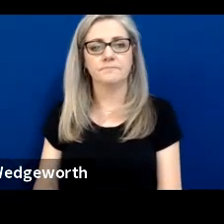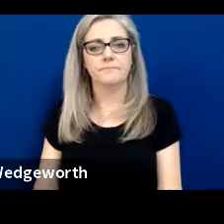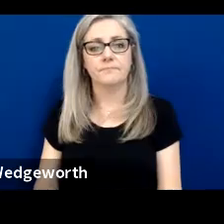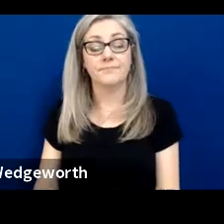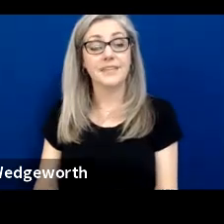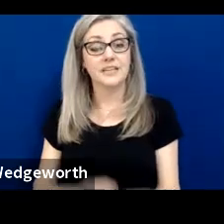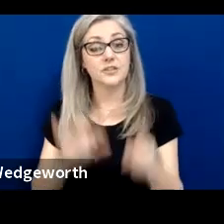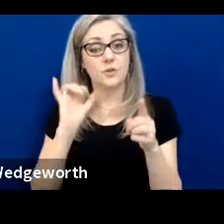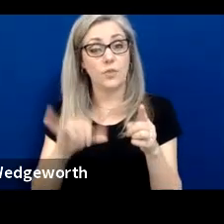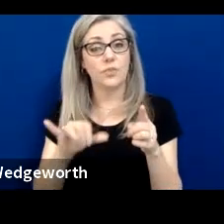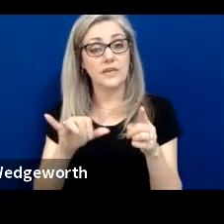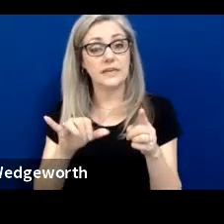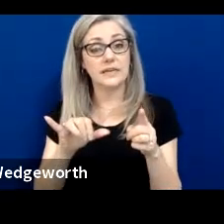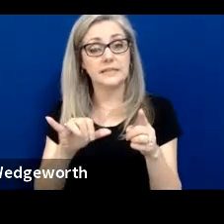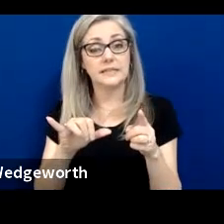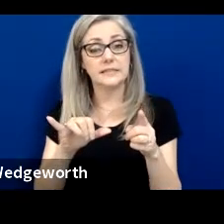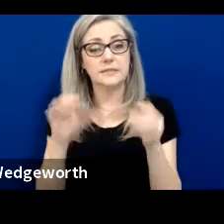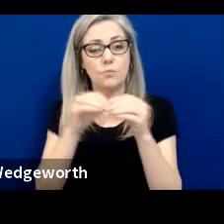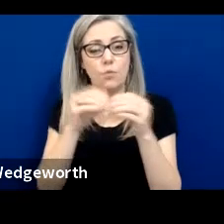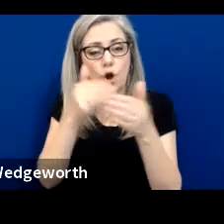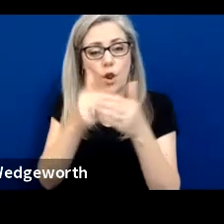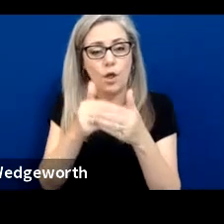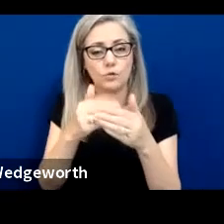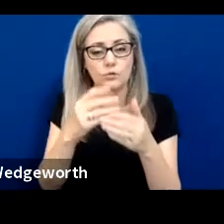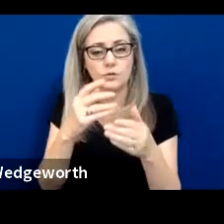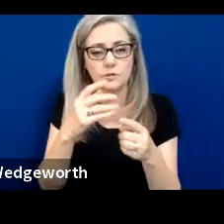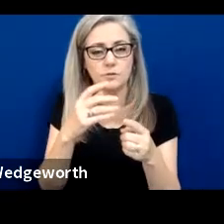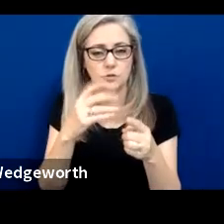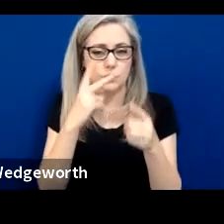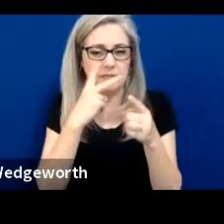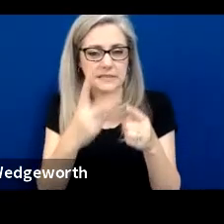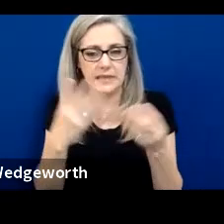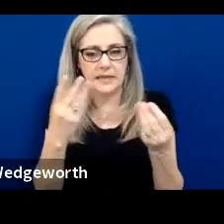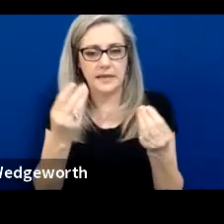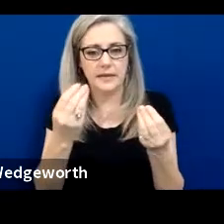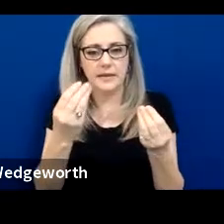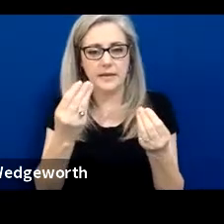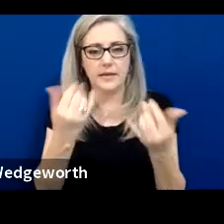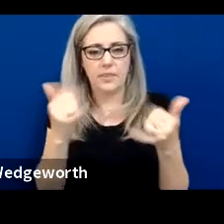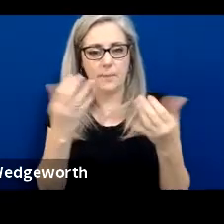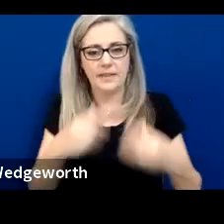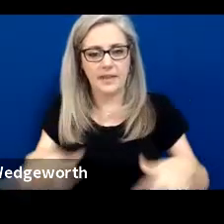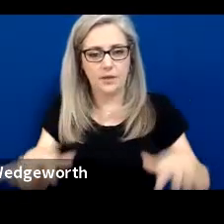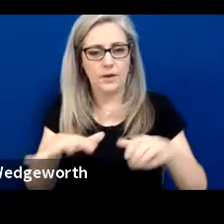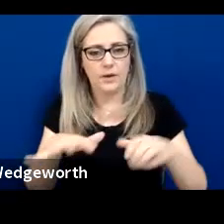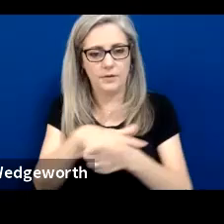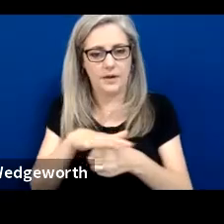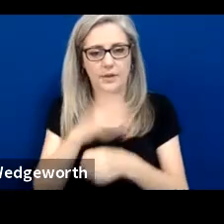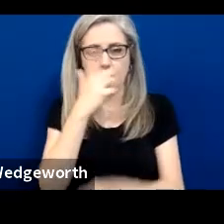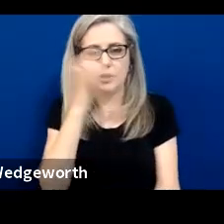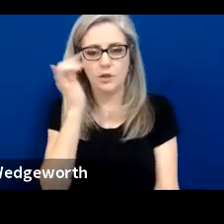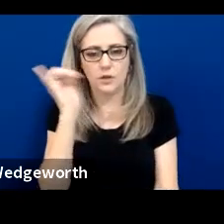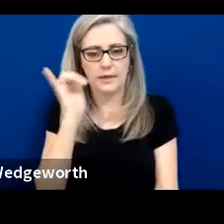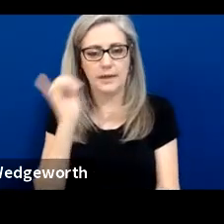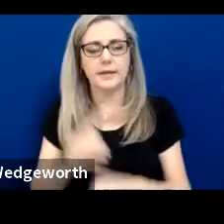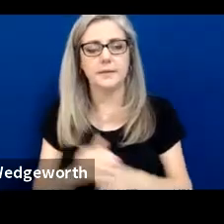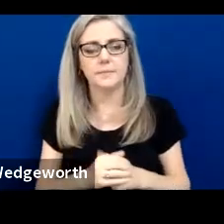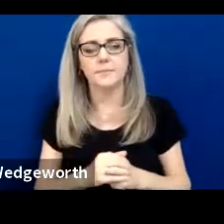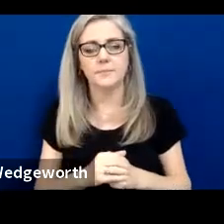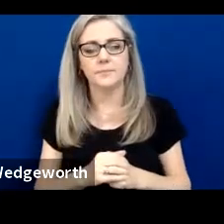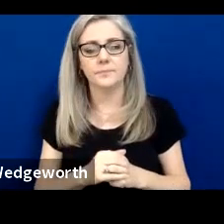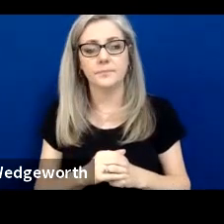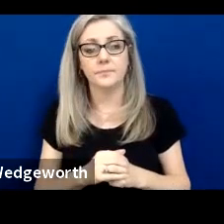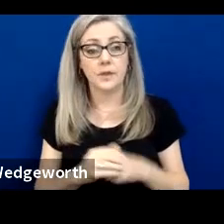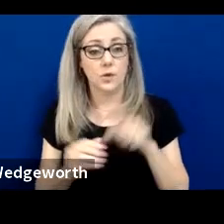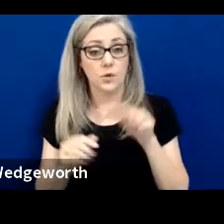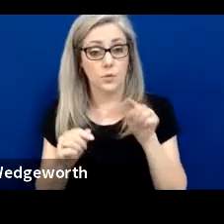So this is a closer look at what that primary playground area would be like. So with this,